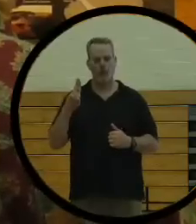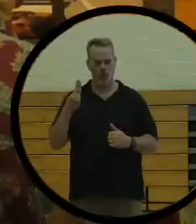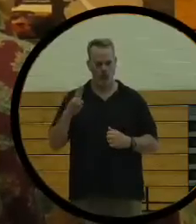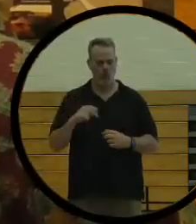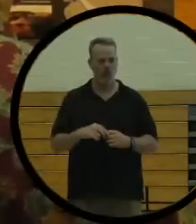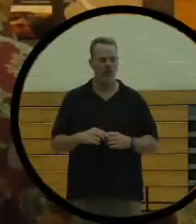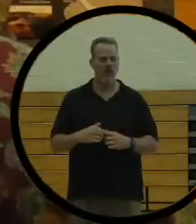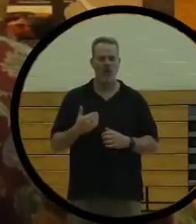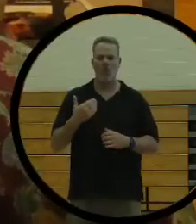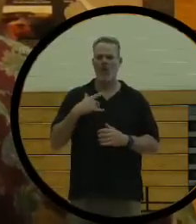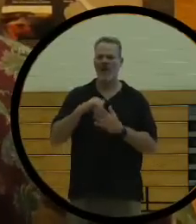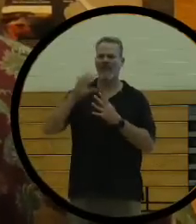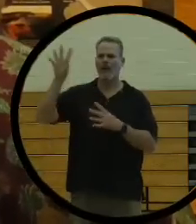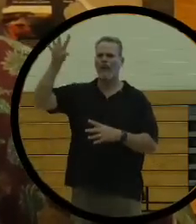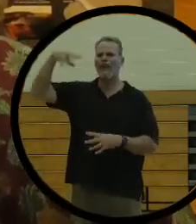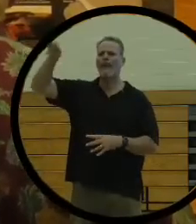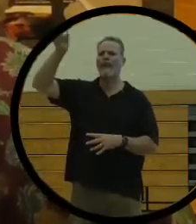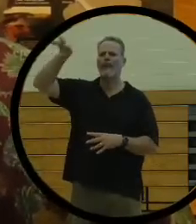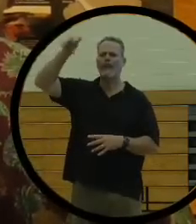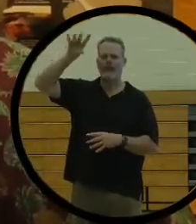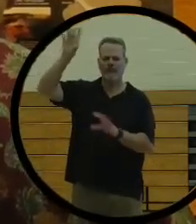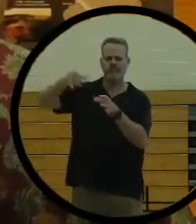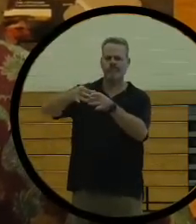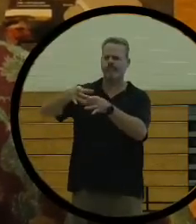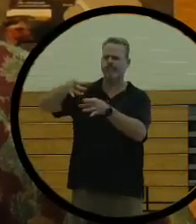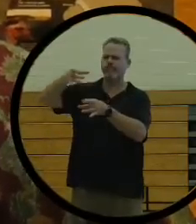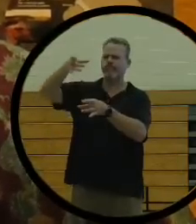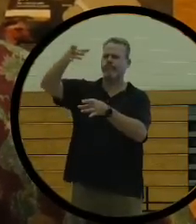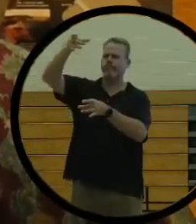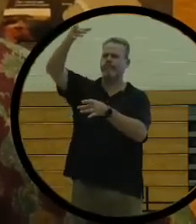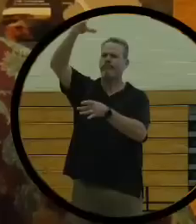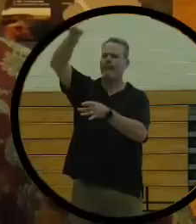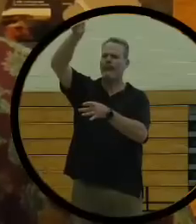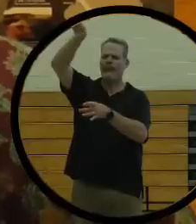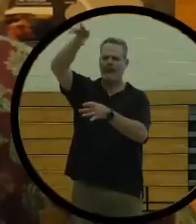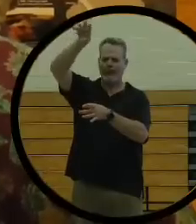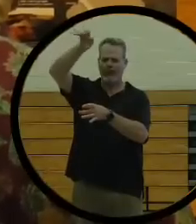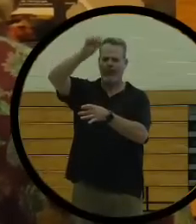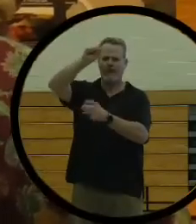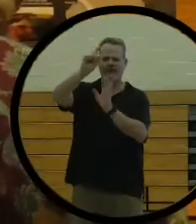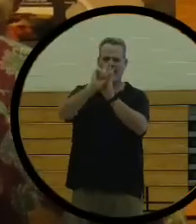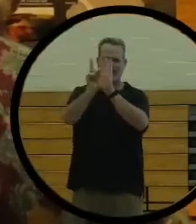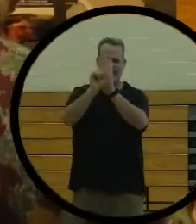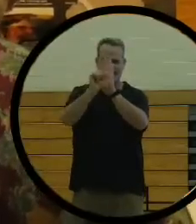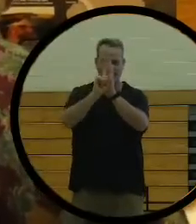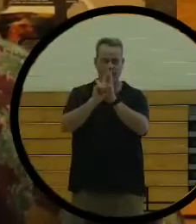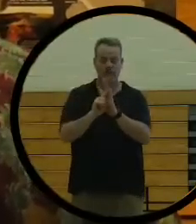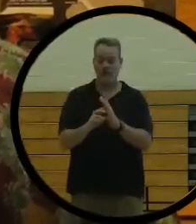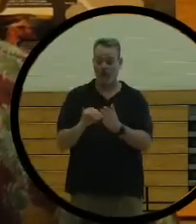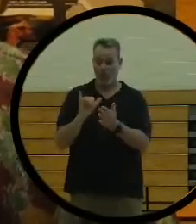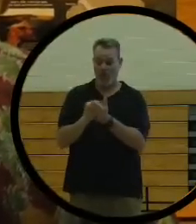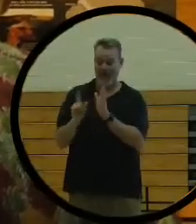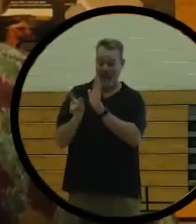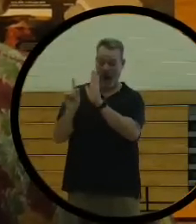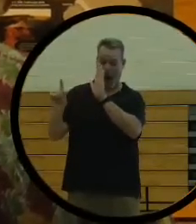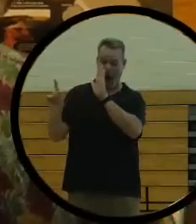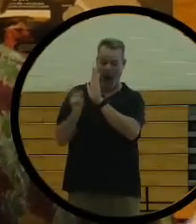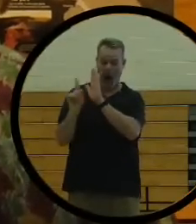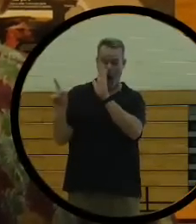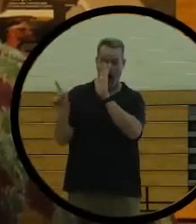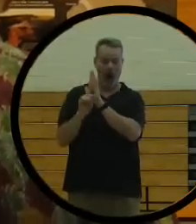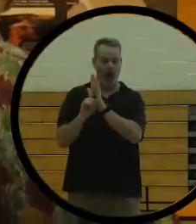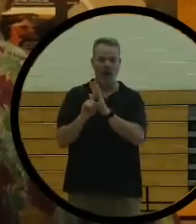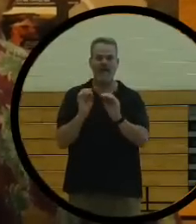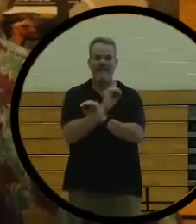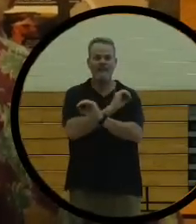they've got the siren there on Kamala Road right by the base yard right there. When that siren goes off, there's no